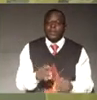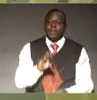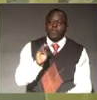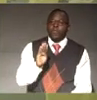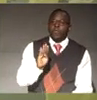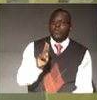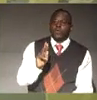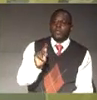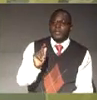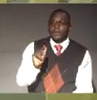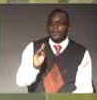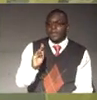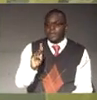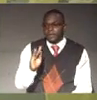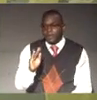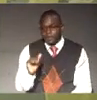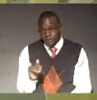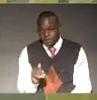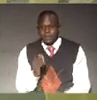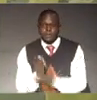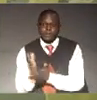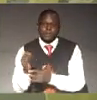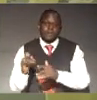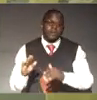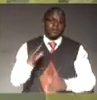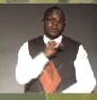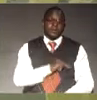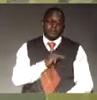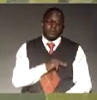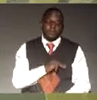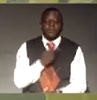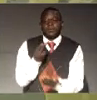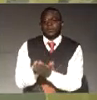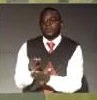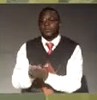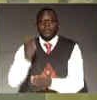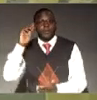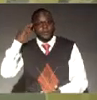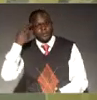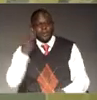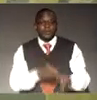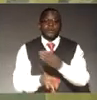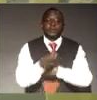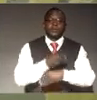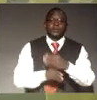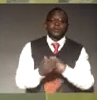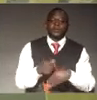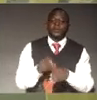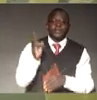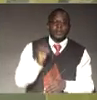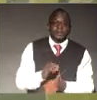National Referral Hospital, where he was on a fact-finding mission on patients with mental disorders, as we hear in this